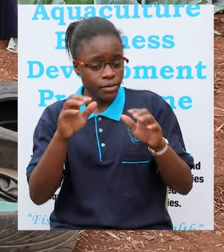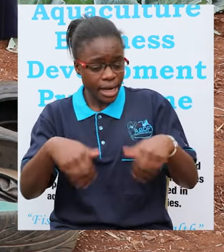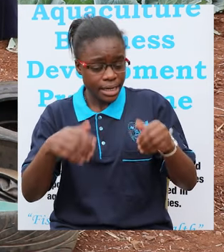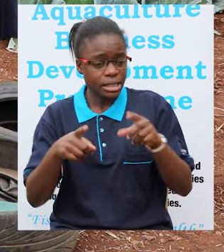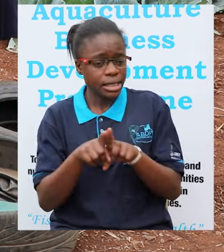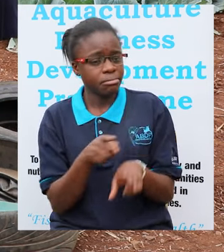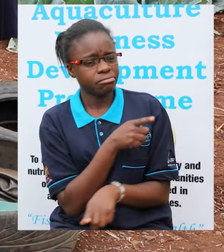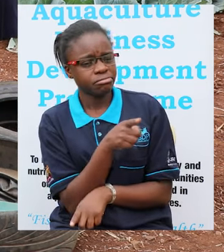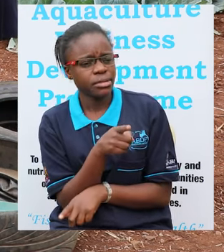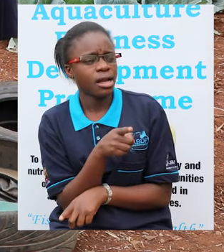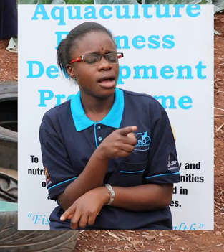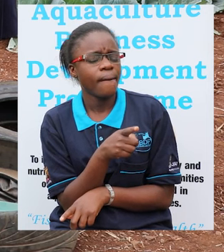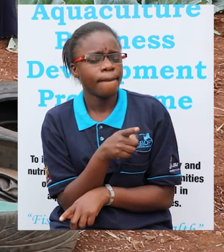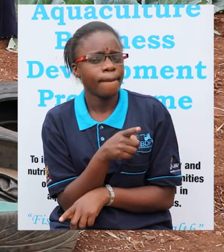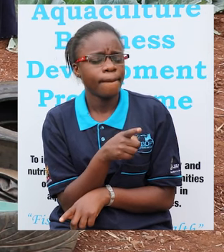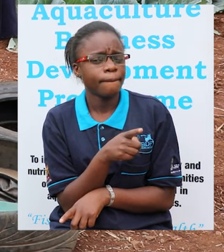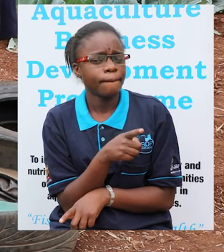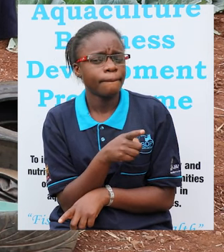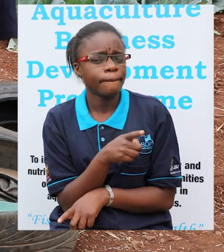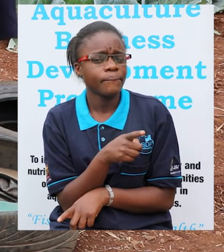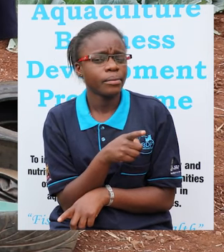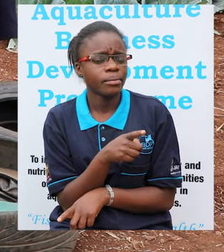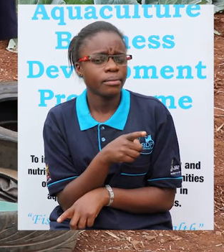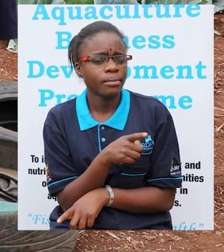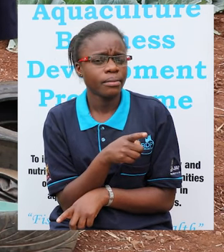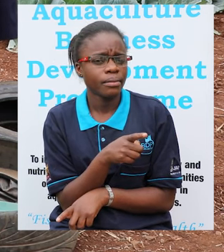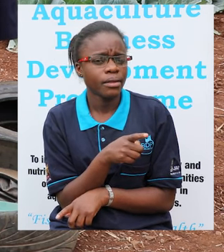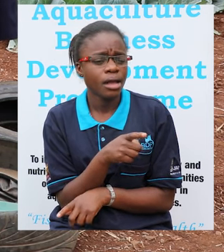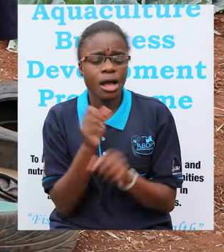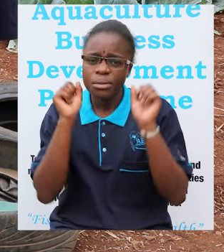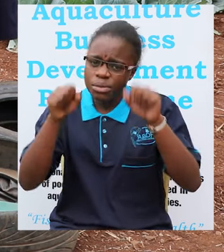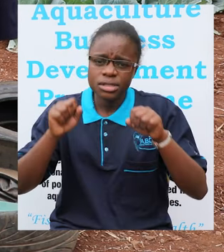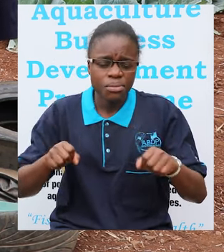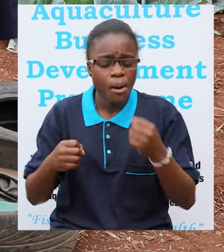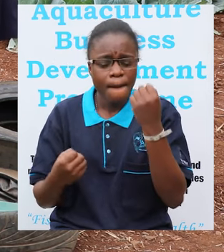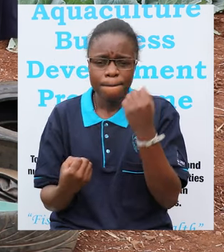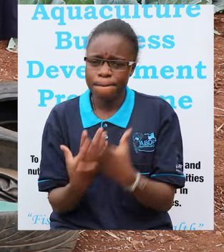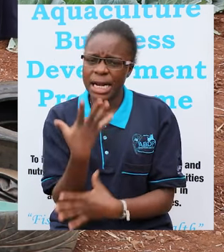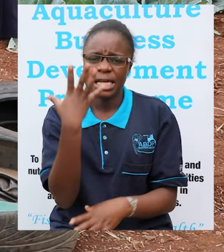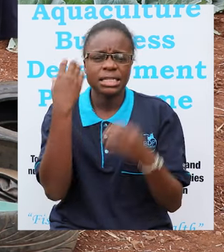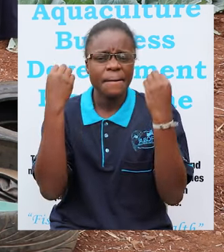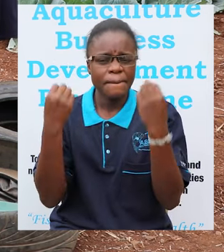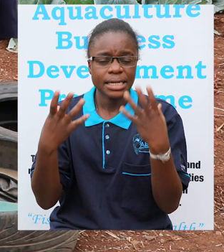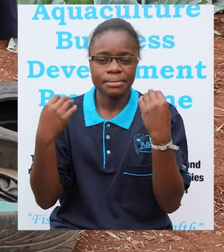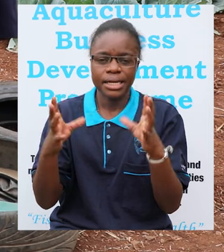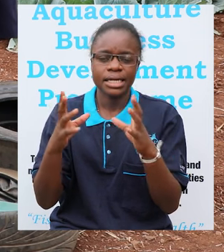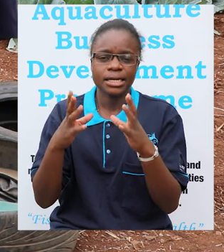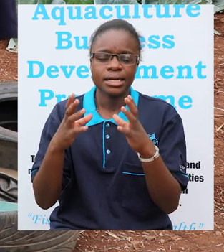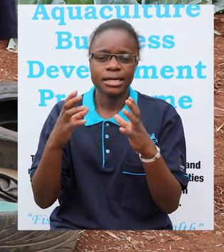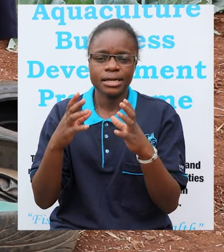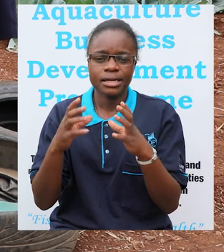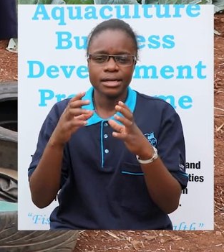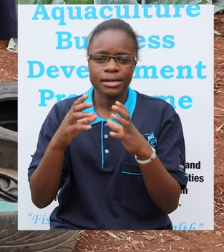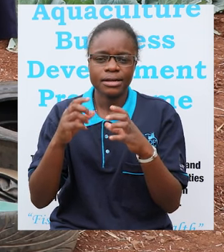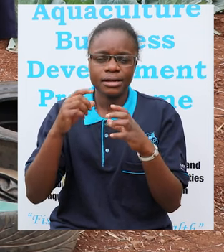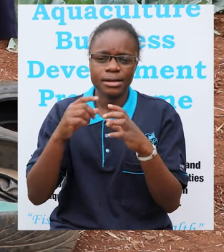one, you can also achieve varieties of vegetables. If you look at it, there are quite a